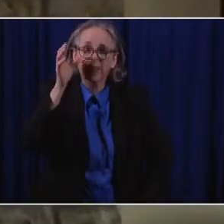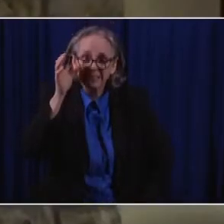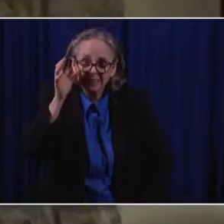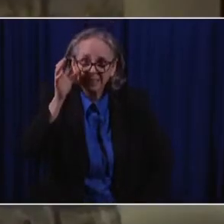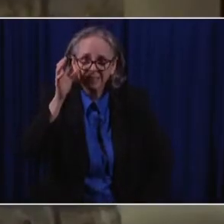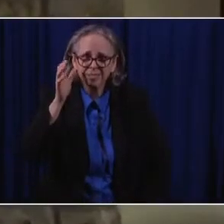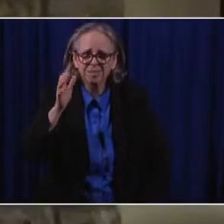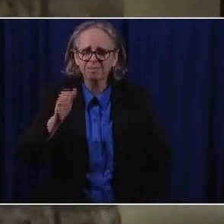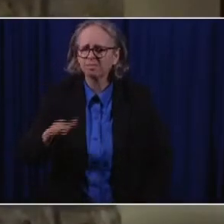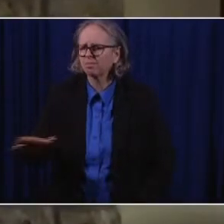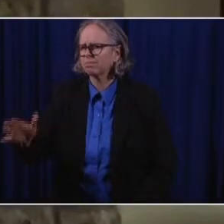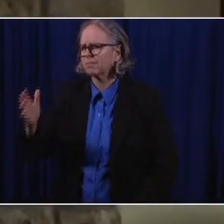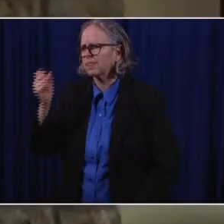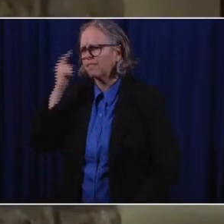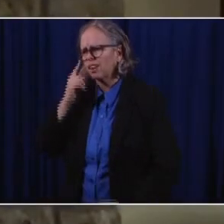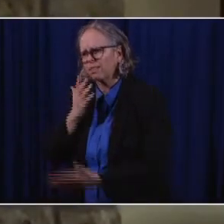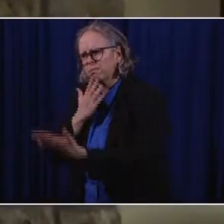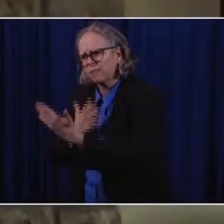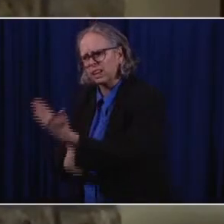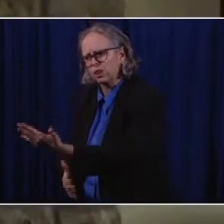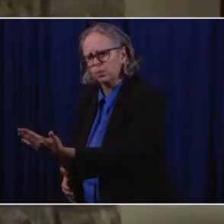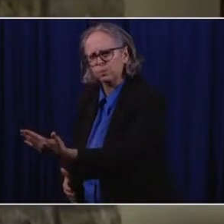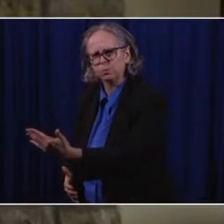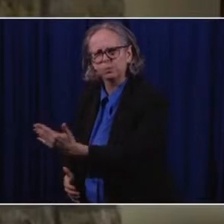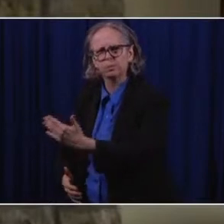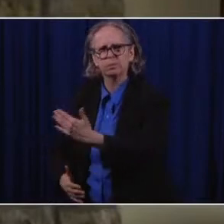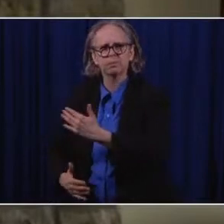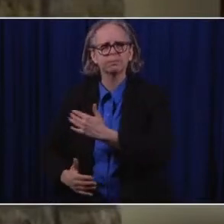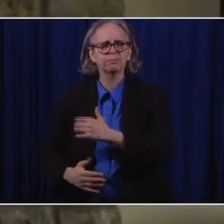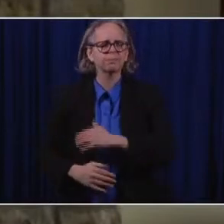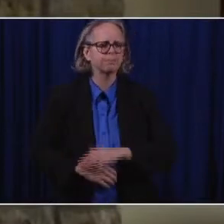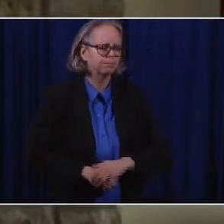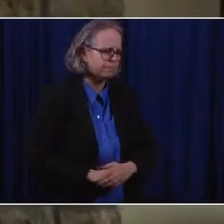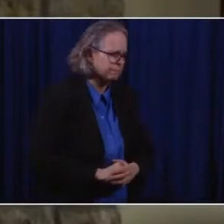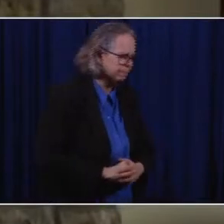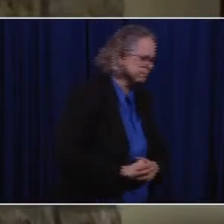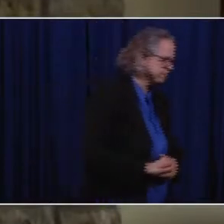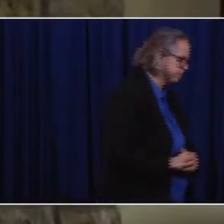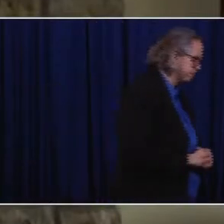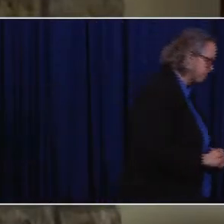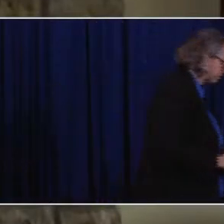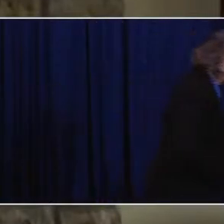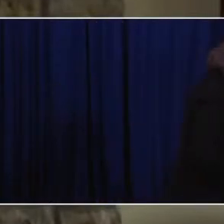very much. We'll go back to Justin Dennis at mahoningmatters.com. All